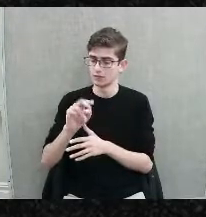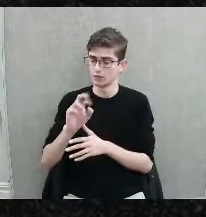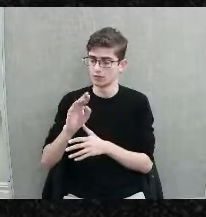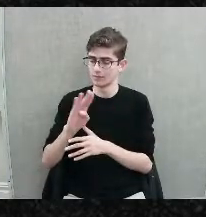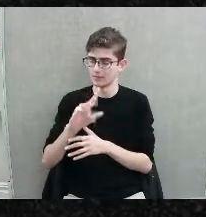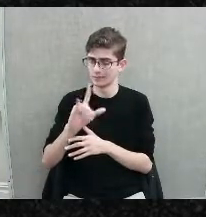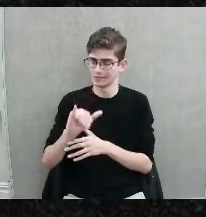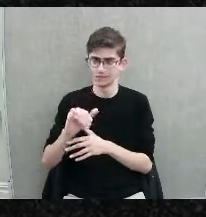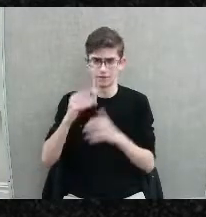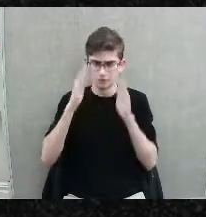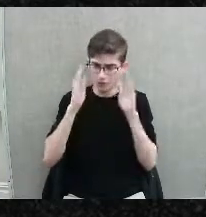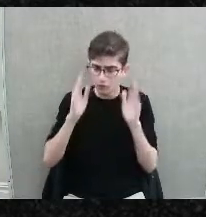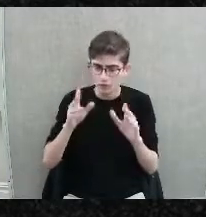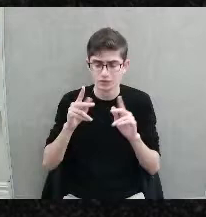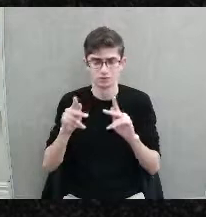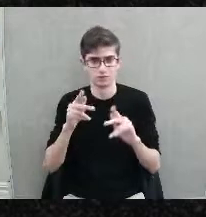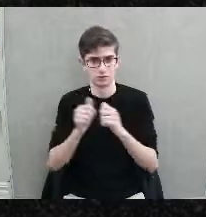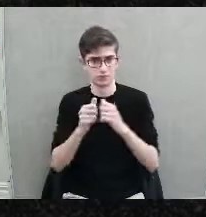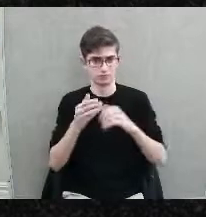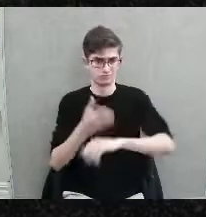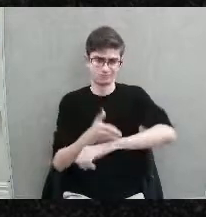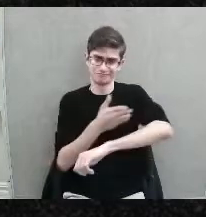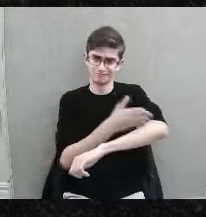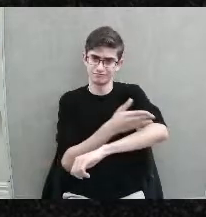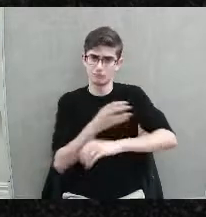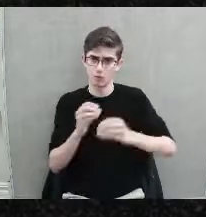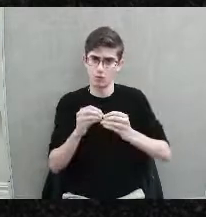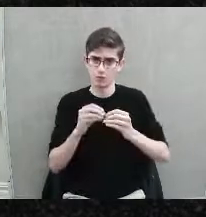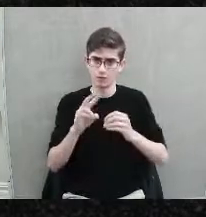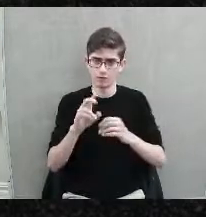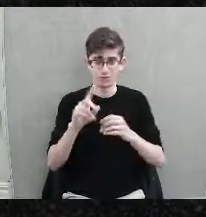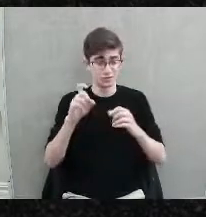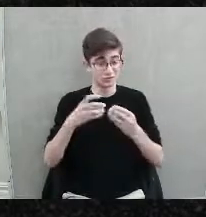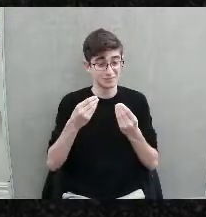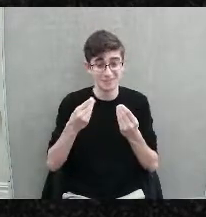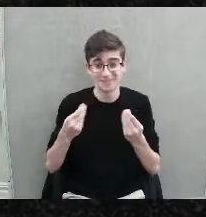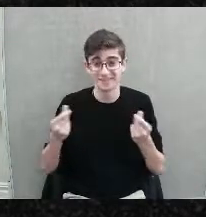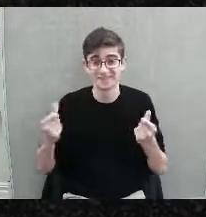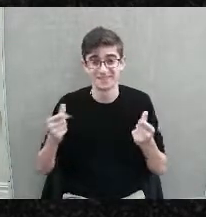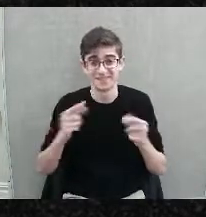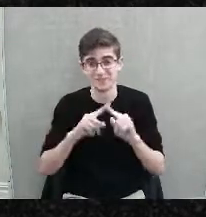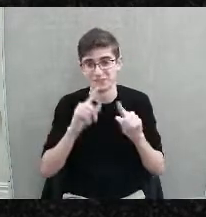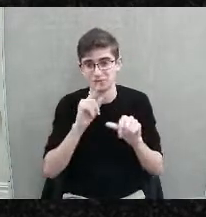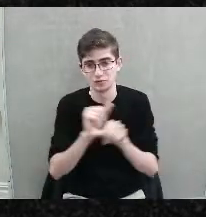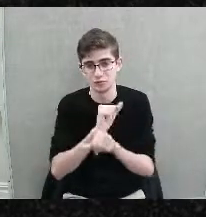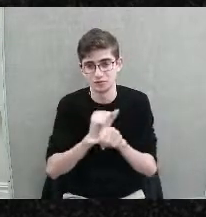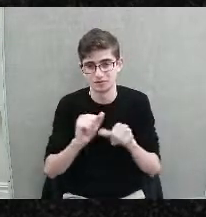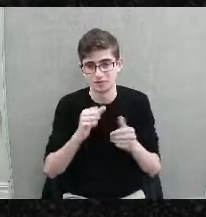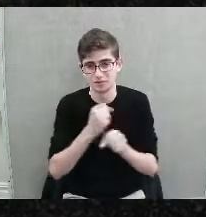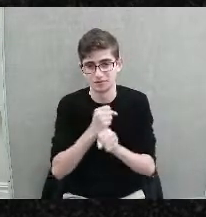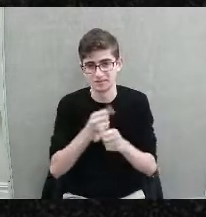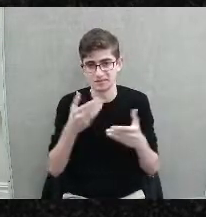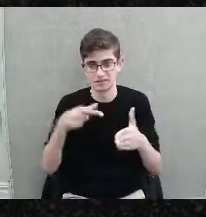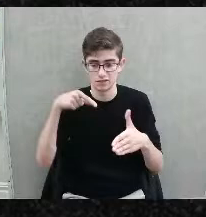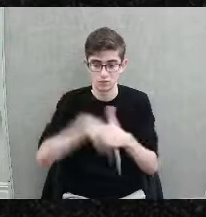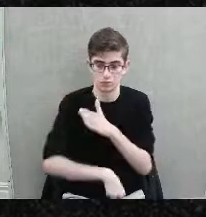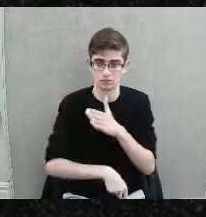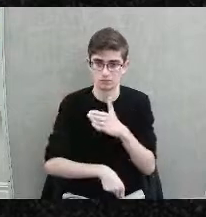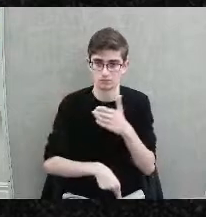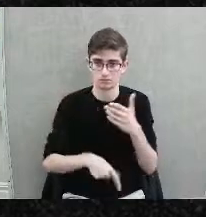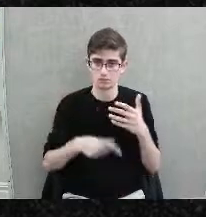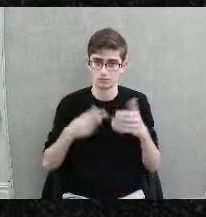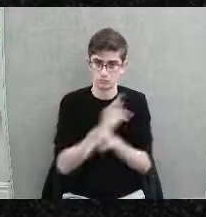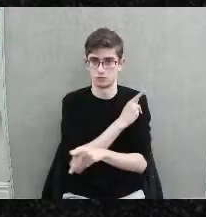increased vulnerability that is supposed to be ameliorative and yet seems to end up intensifying the very things that it names.